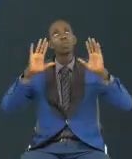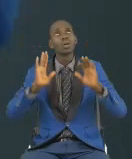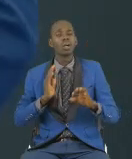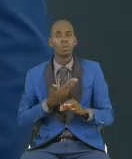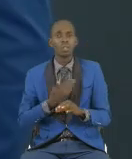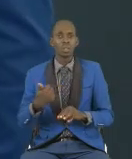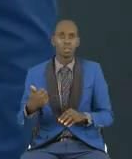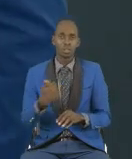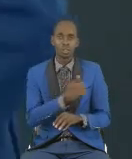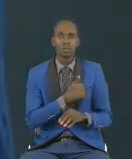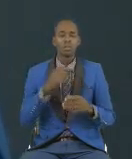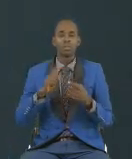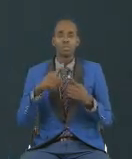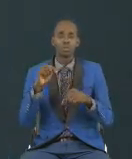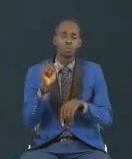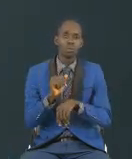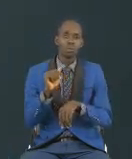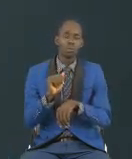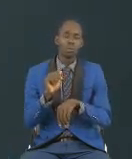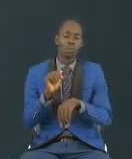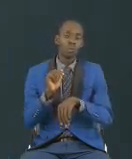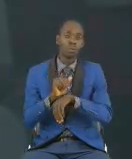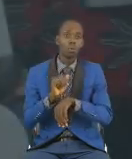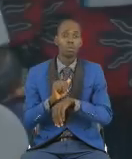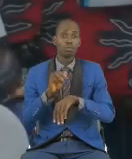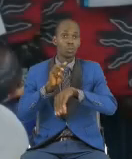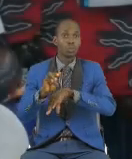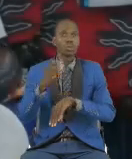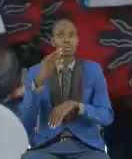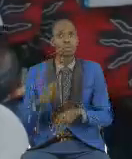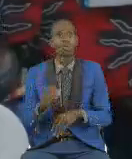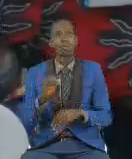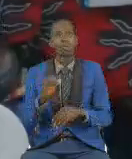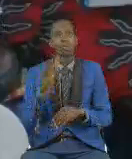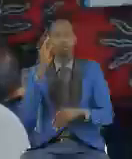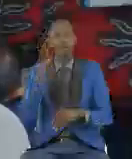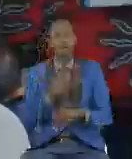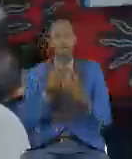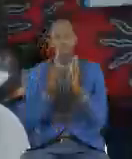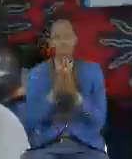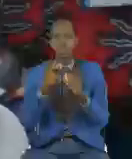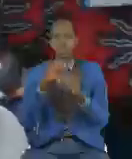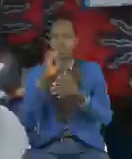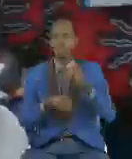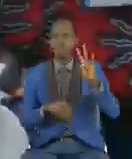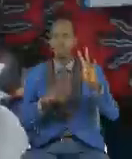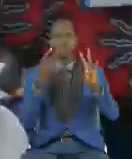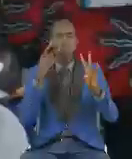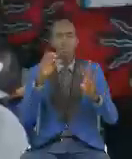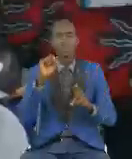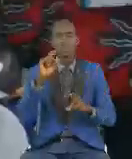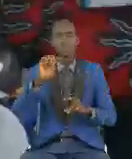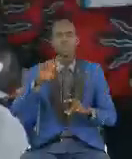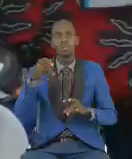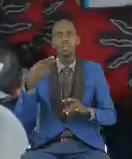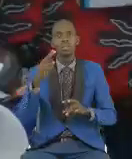word and to prayer. And chapter 7, you find Stephen, he looked up and he said, I